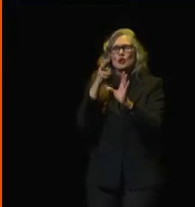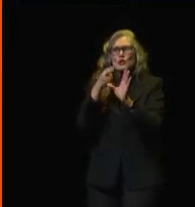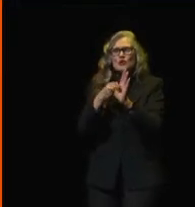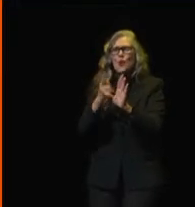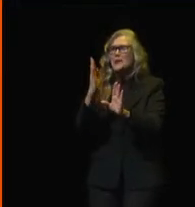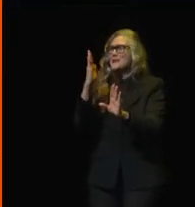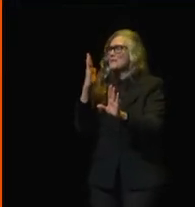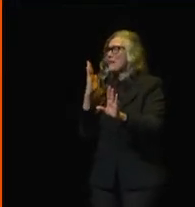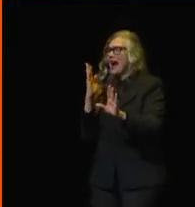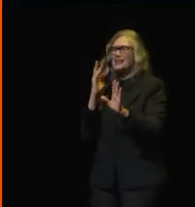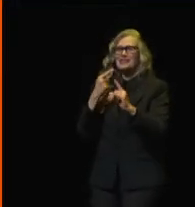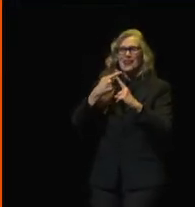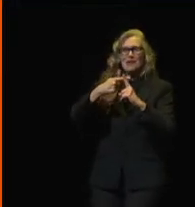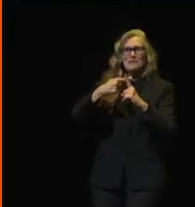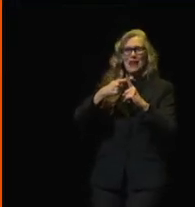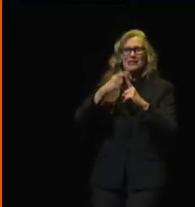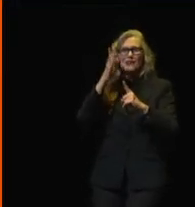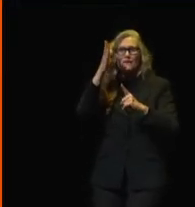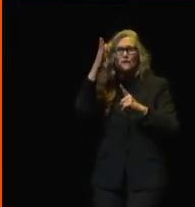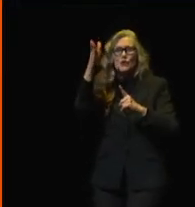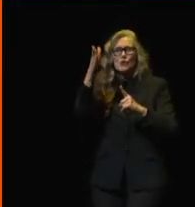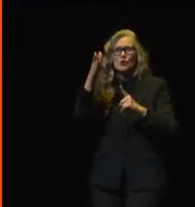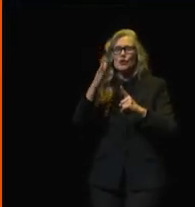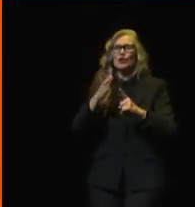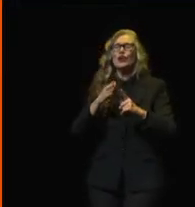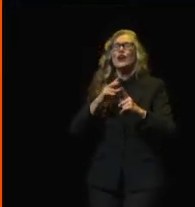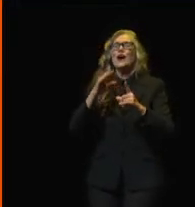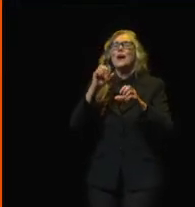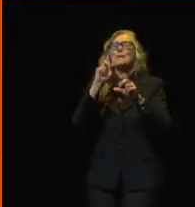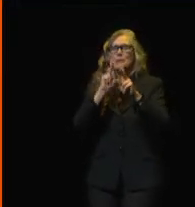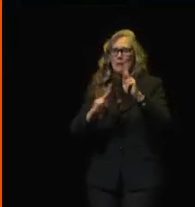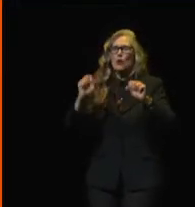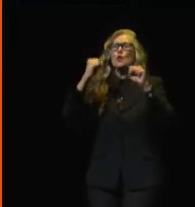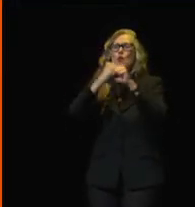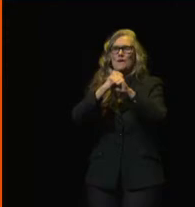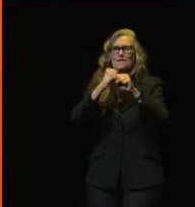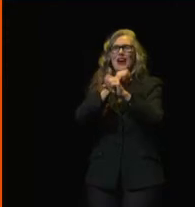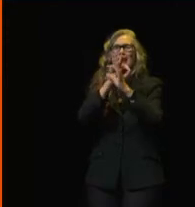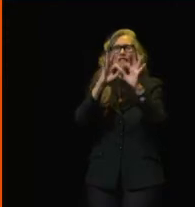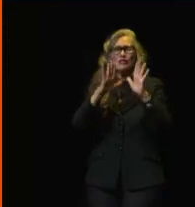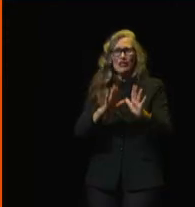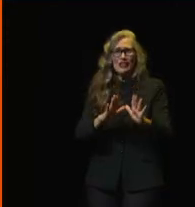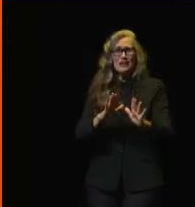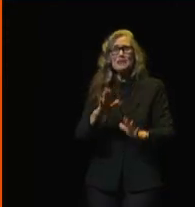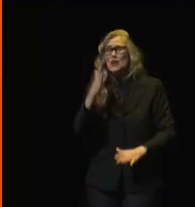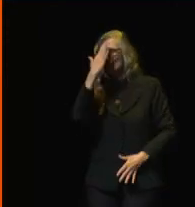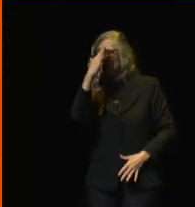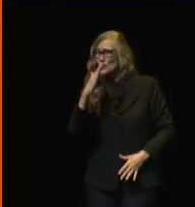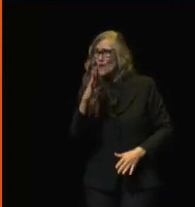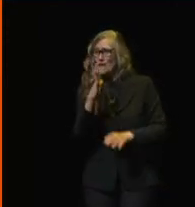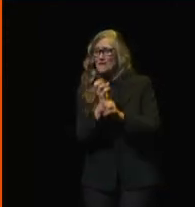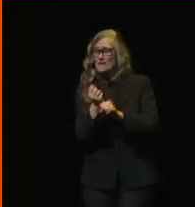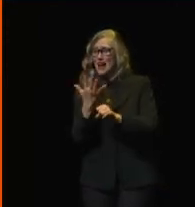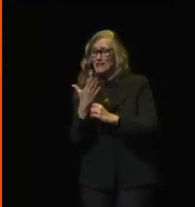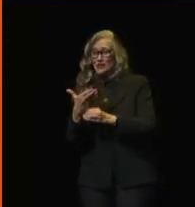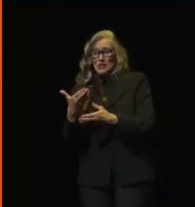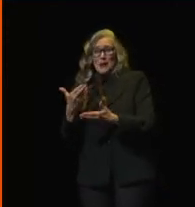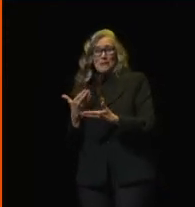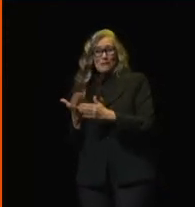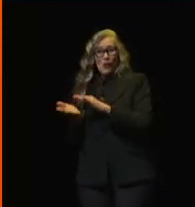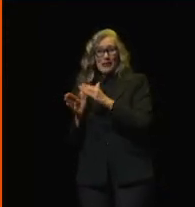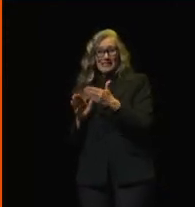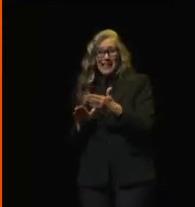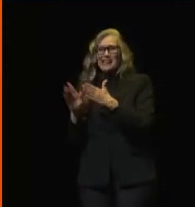5 years before he died, he was assigning us organizing tasks for his memorial service. And that is